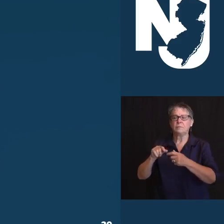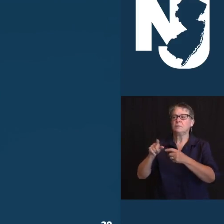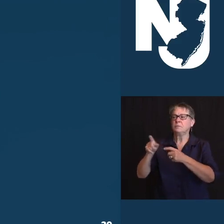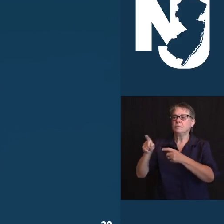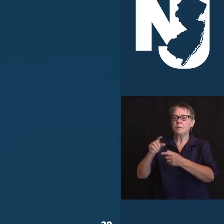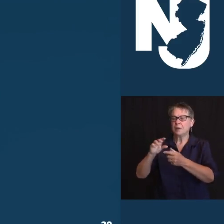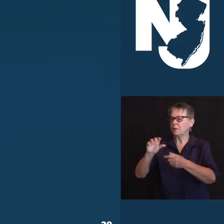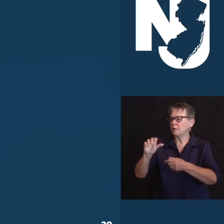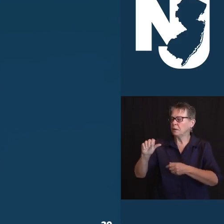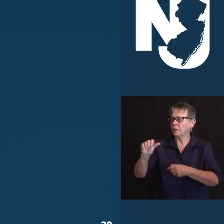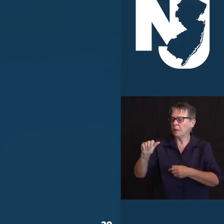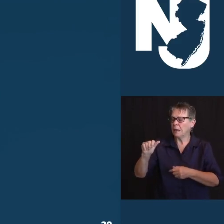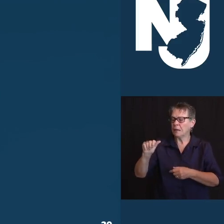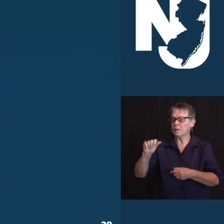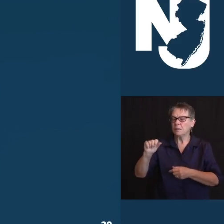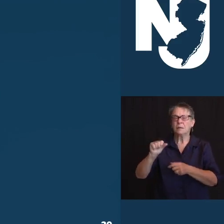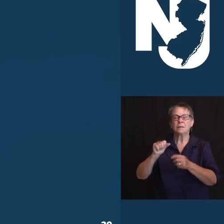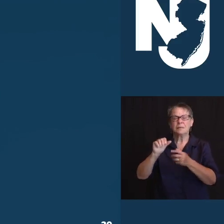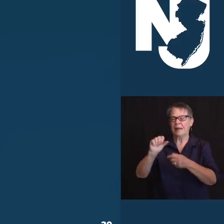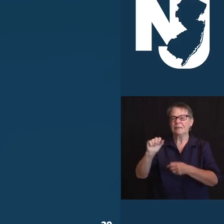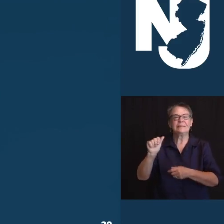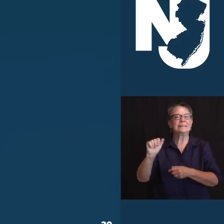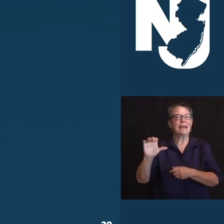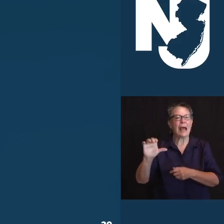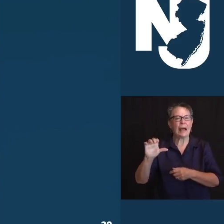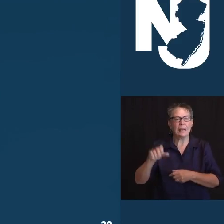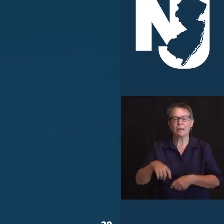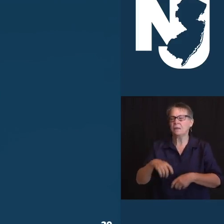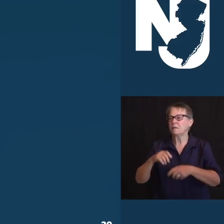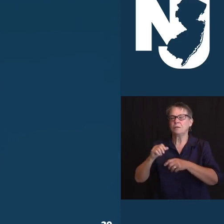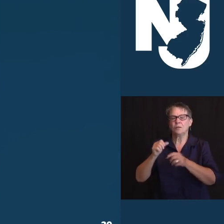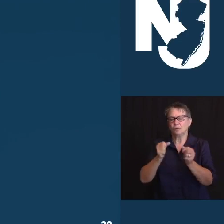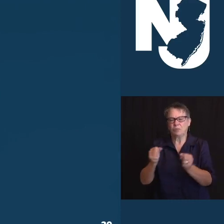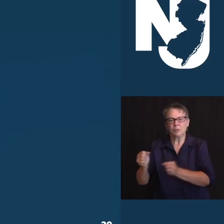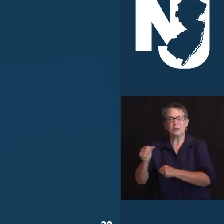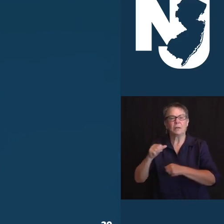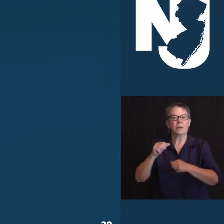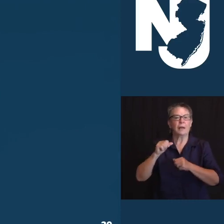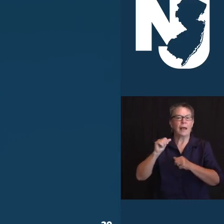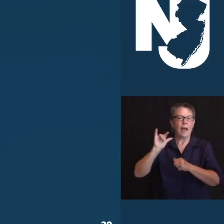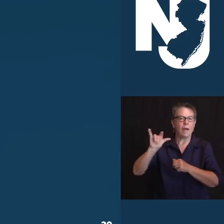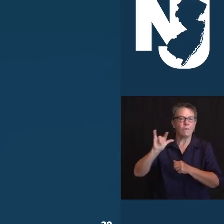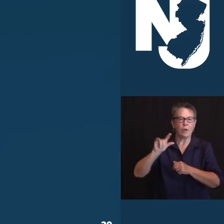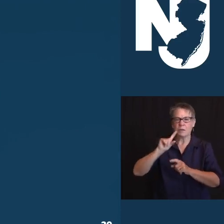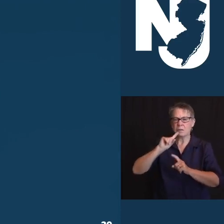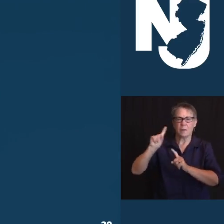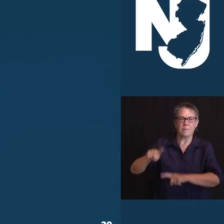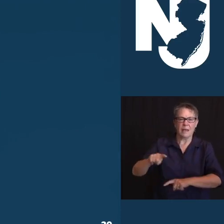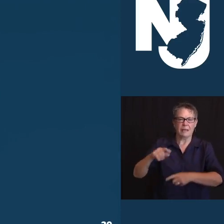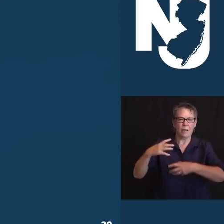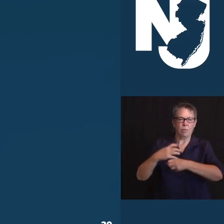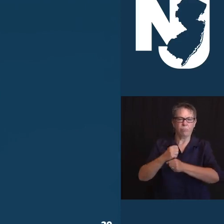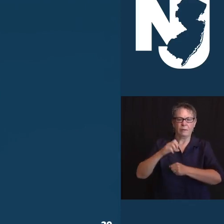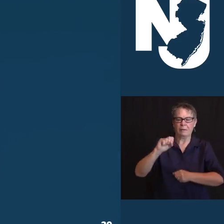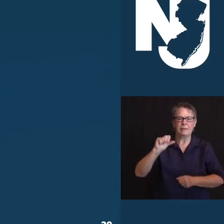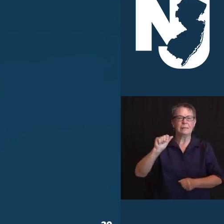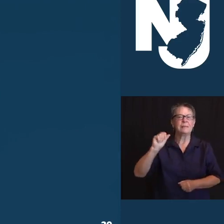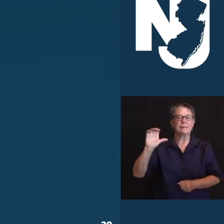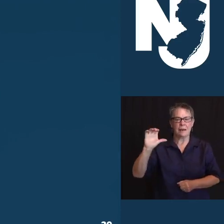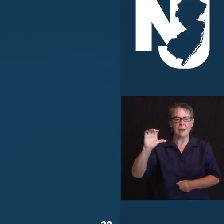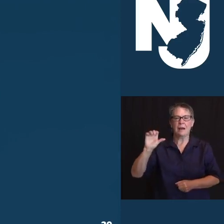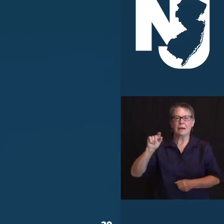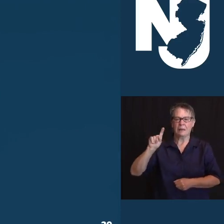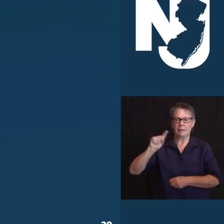Japan, tasked with protecting the nuclear arsenal stationed there. Once the war was over and he returned home, he considered a career